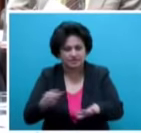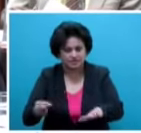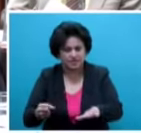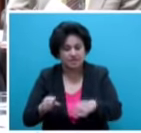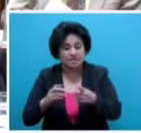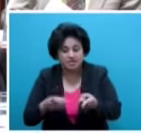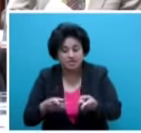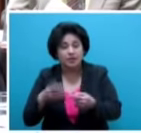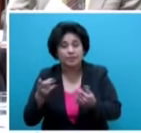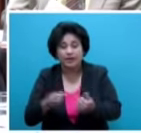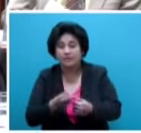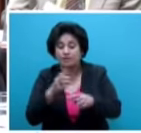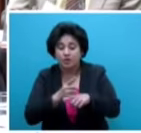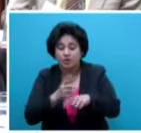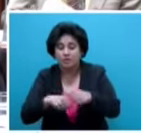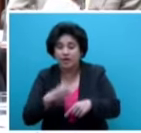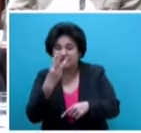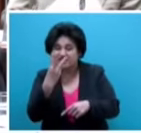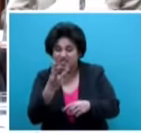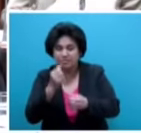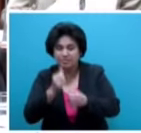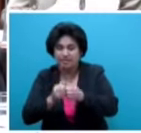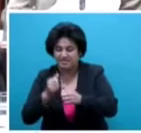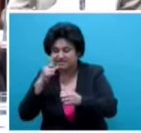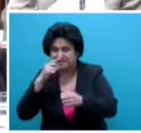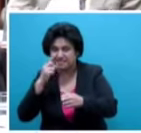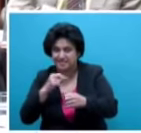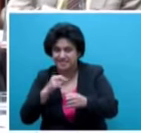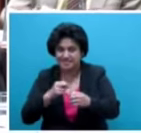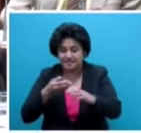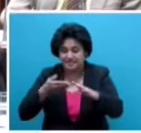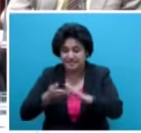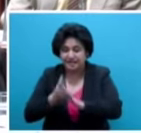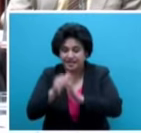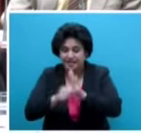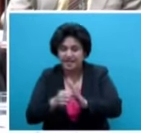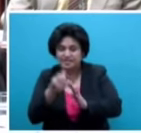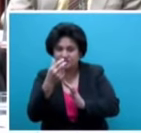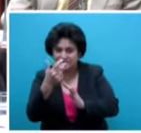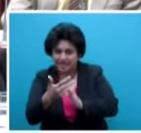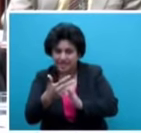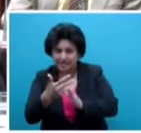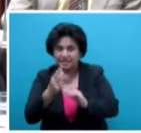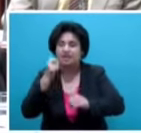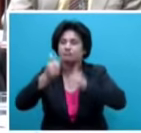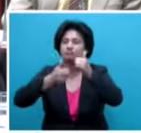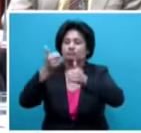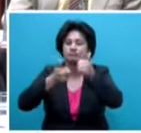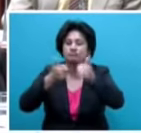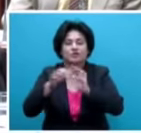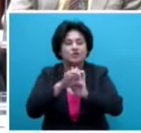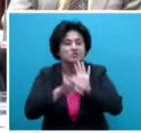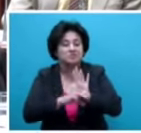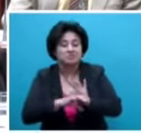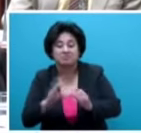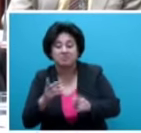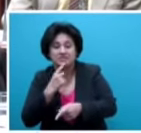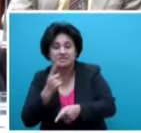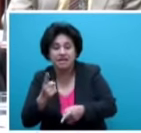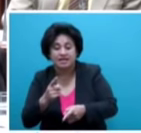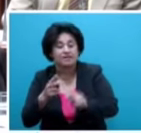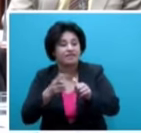input from 3 siblings, all under the age of 8, praising the 2013 Constitution by saying the favorite part of their Constitution were the rights